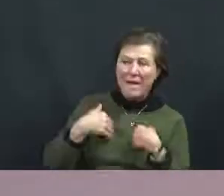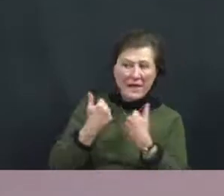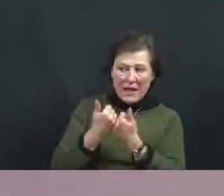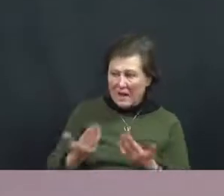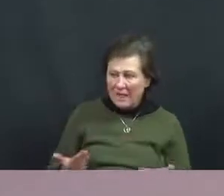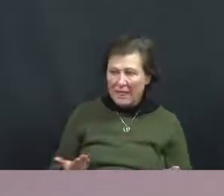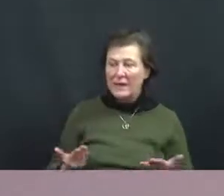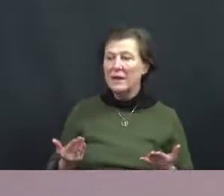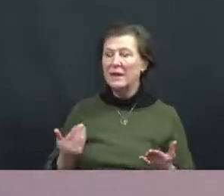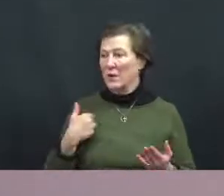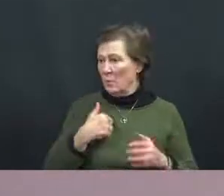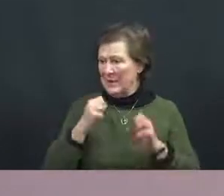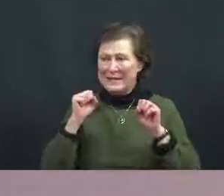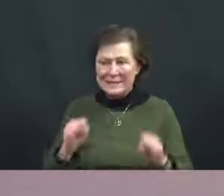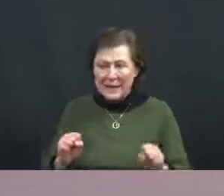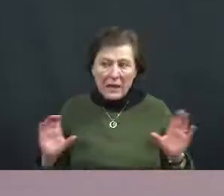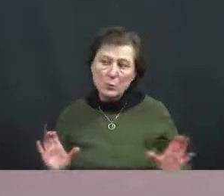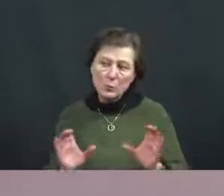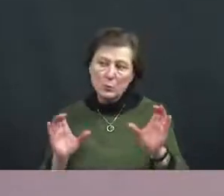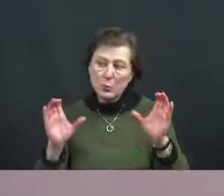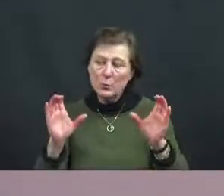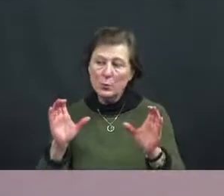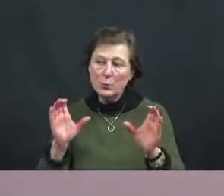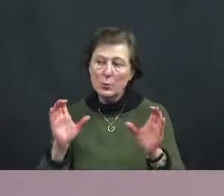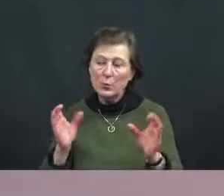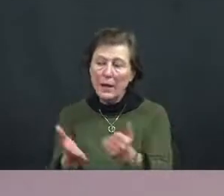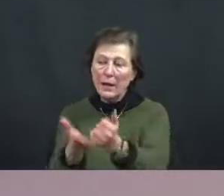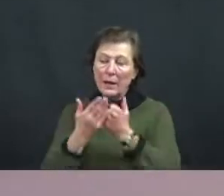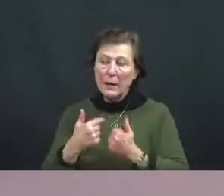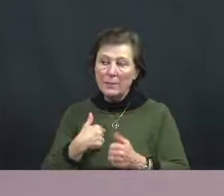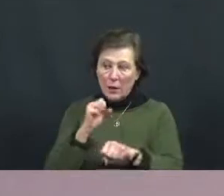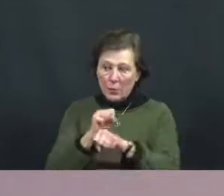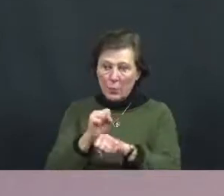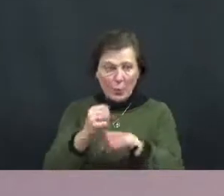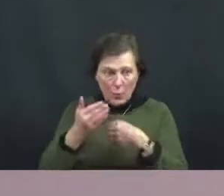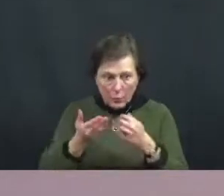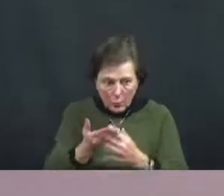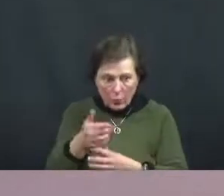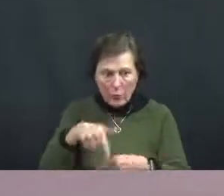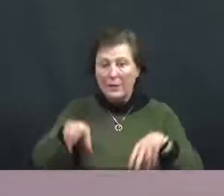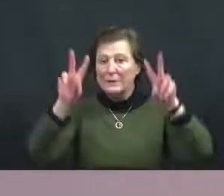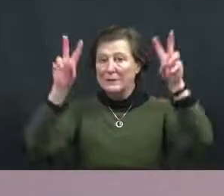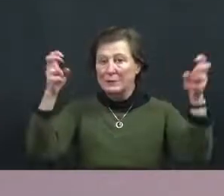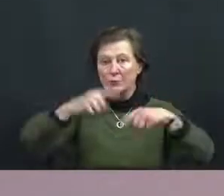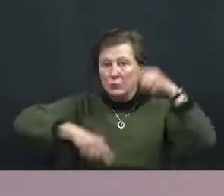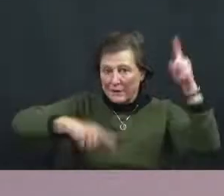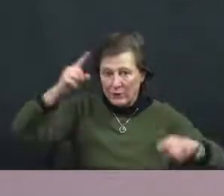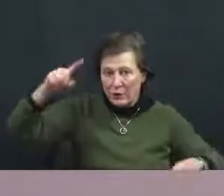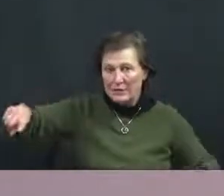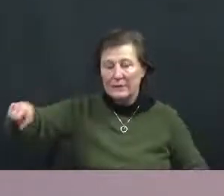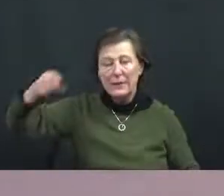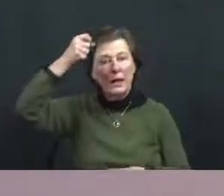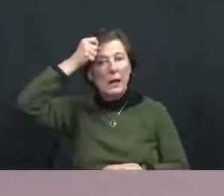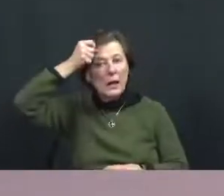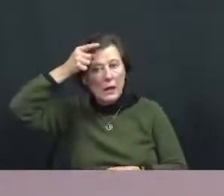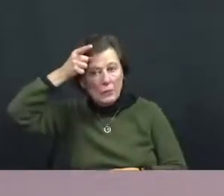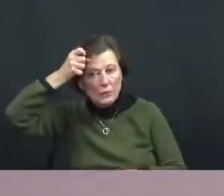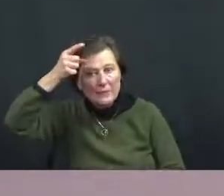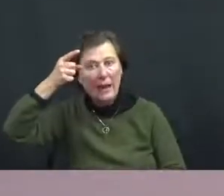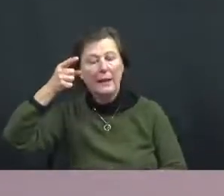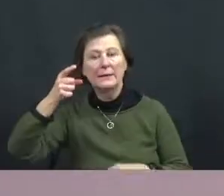anything that we could do to help us work through these issues? Diversity, understanding,